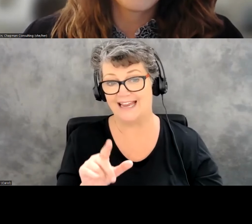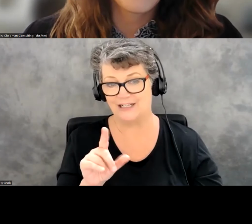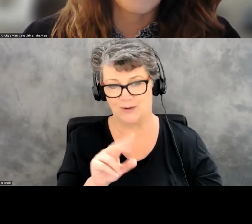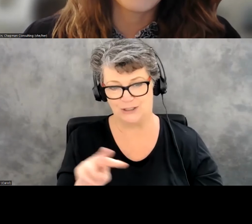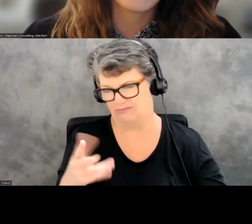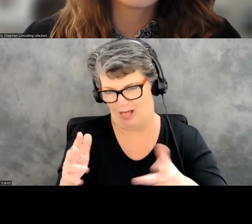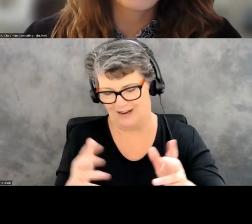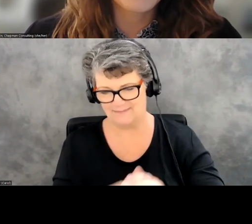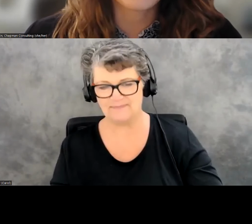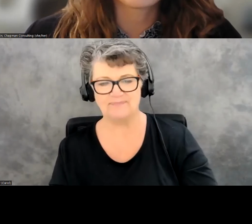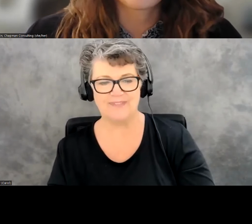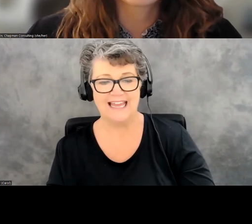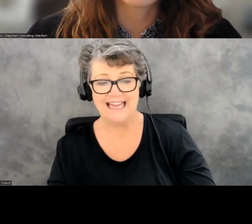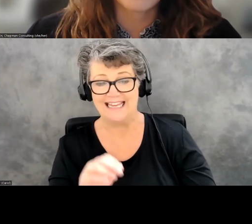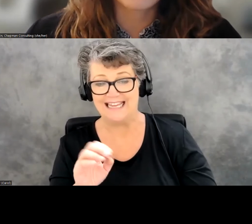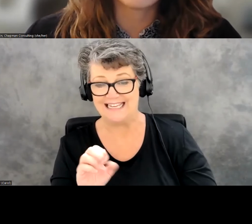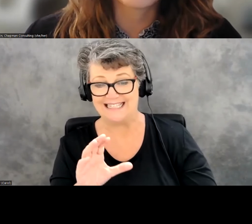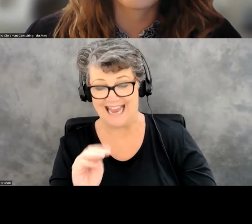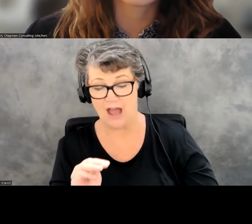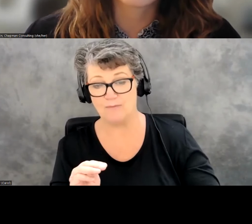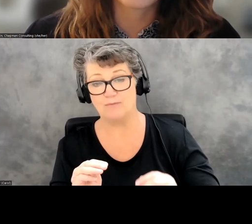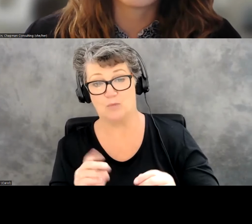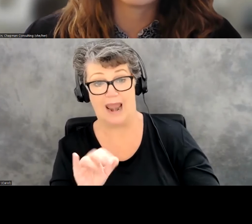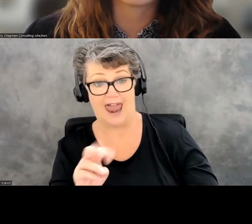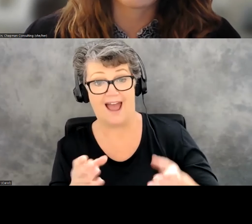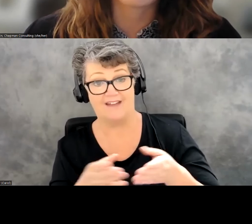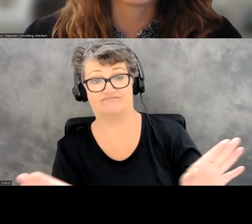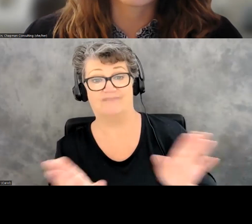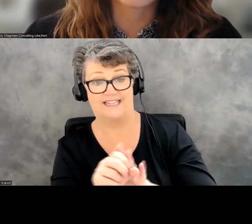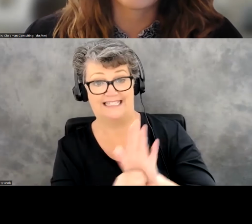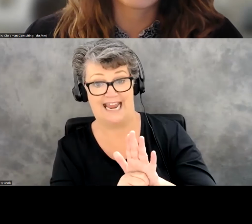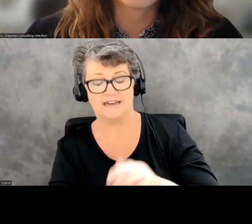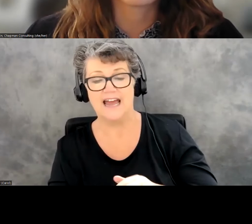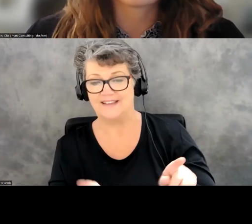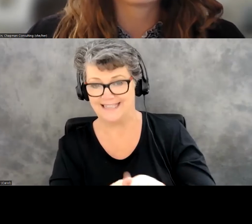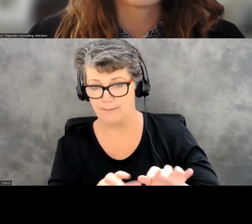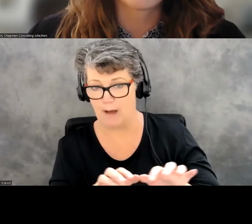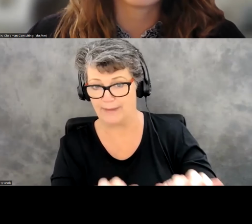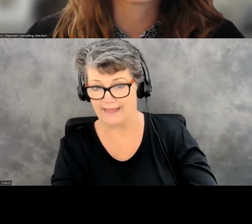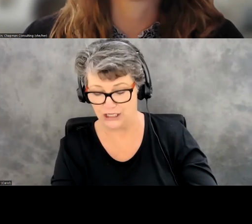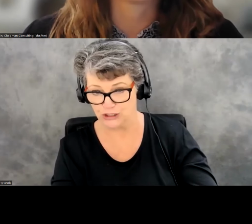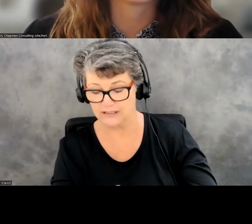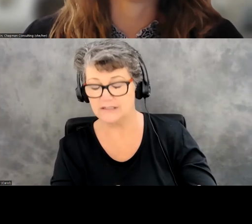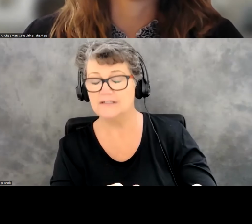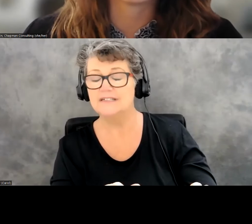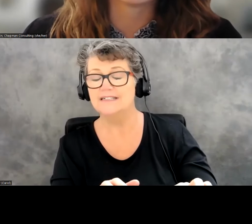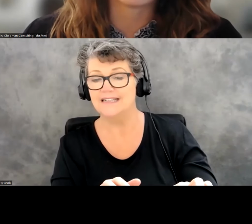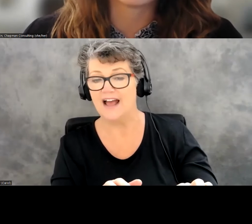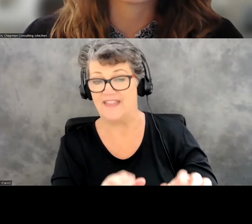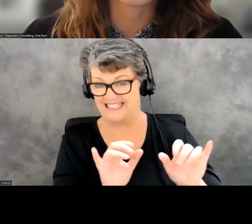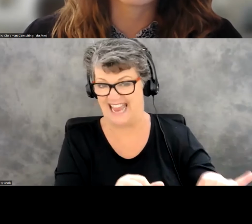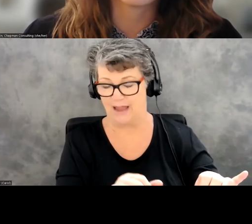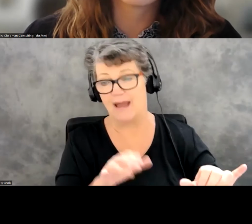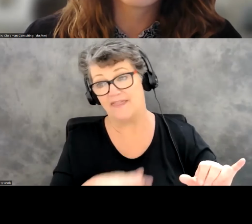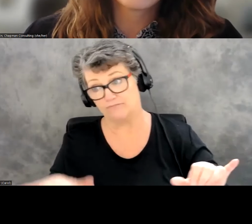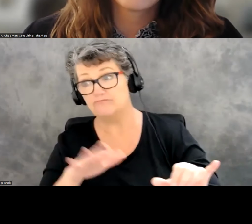year. ECM went live across the state, and so also these same populations of focus in the remaining counties were eligible to receive